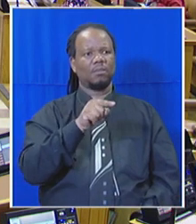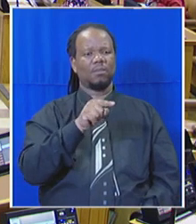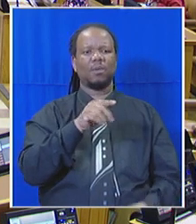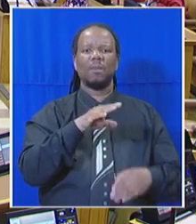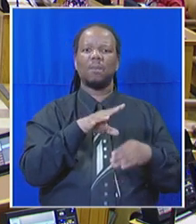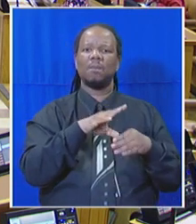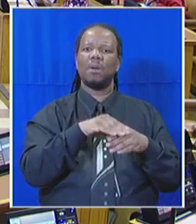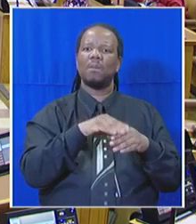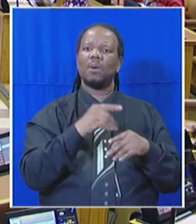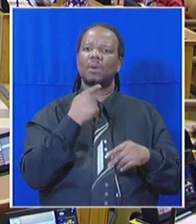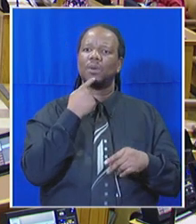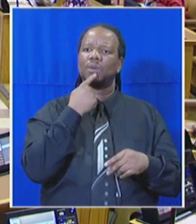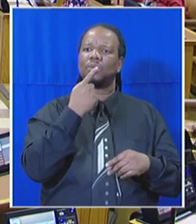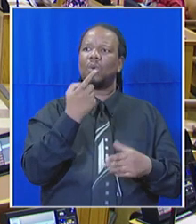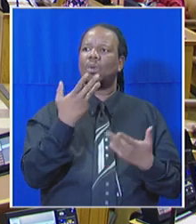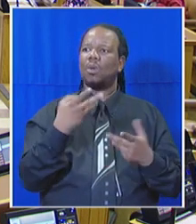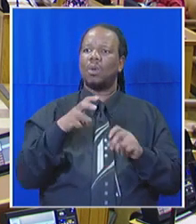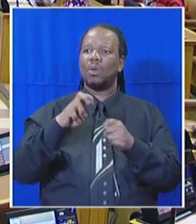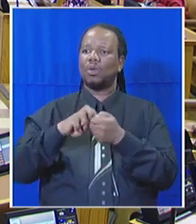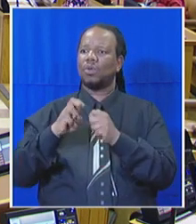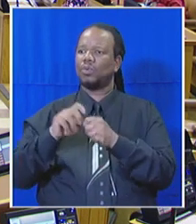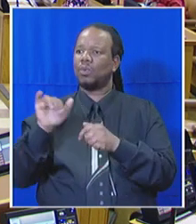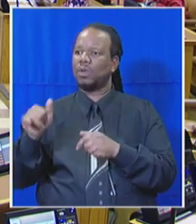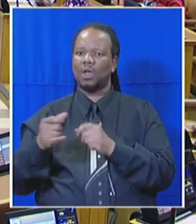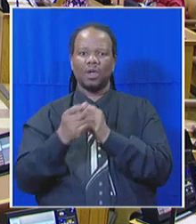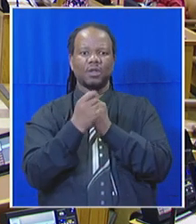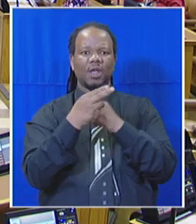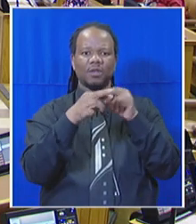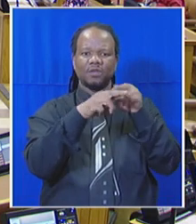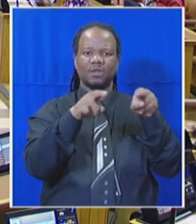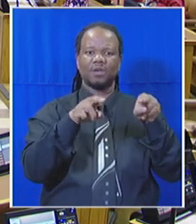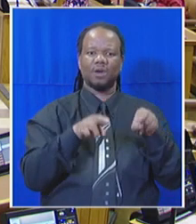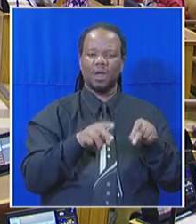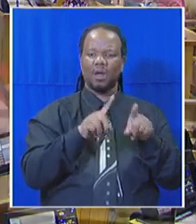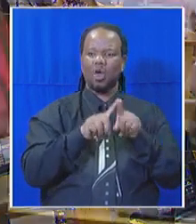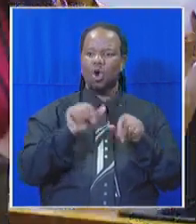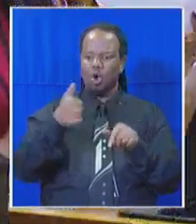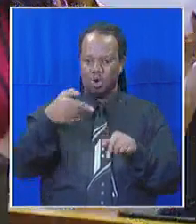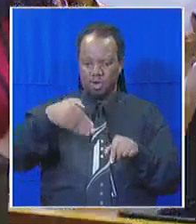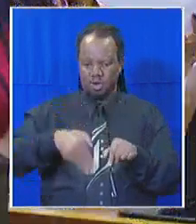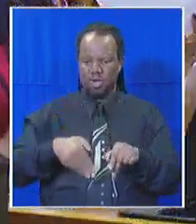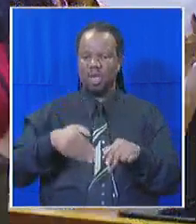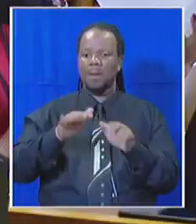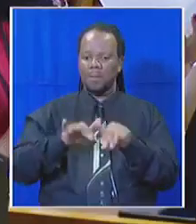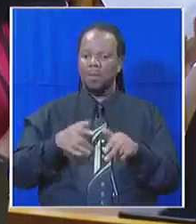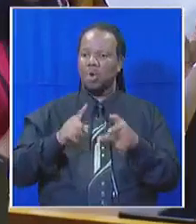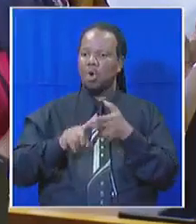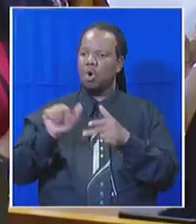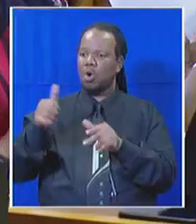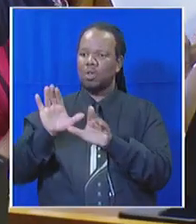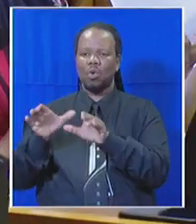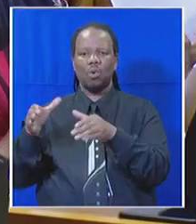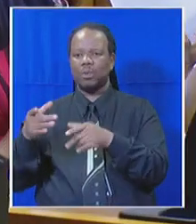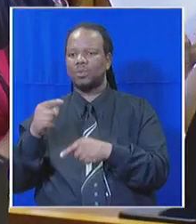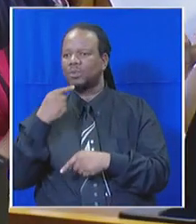where to raise issues, whether here or in the taxi rank or elsewhere. We'll raise issues where we want. Whether we want to raise them in the plenary or in the committee, it's